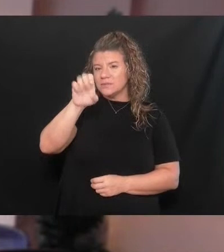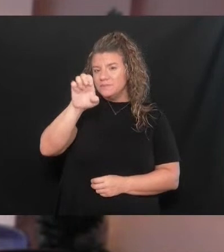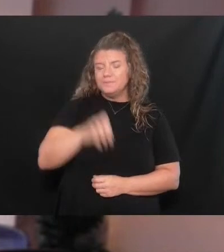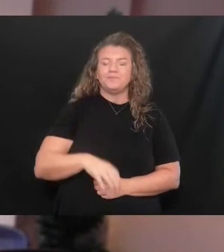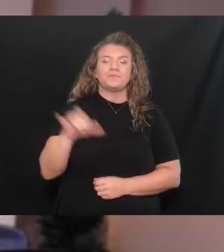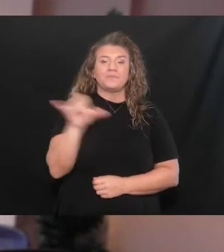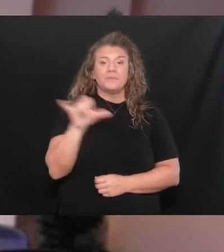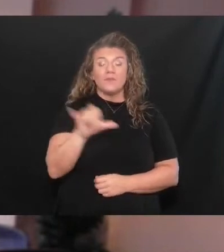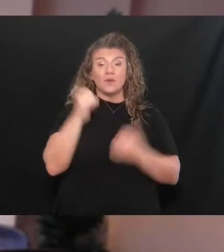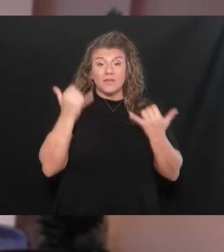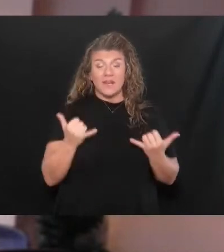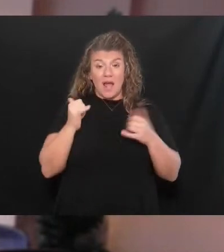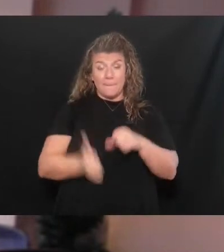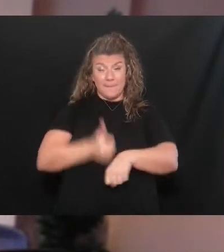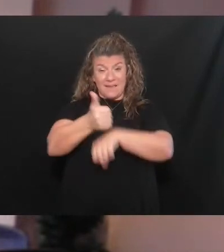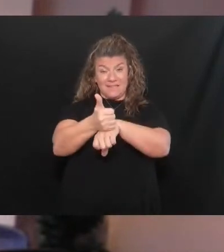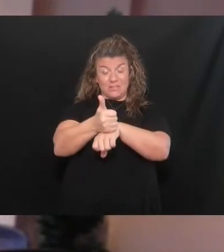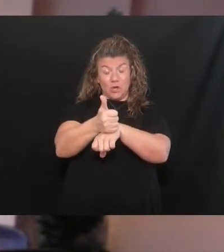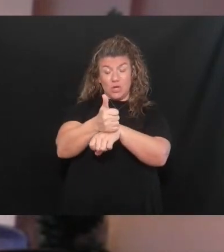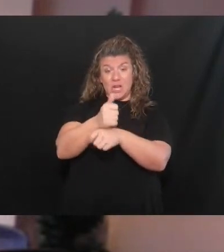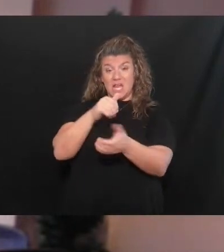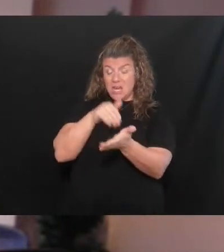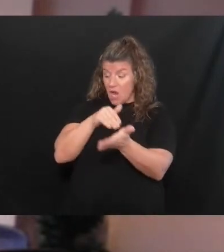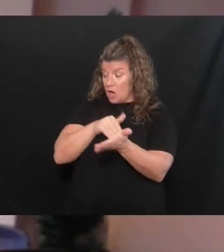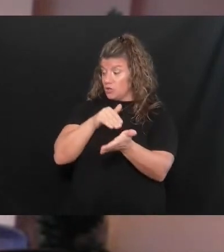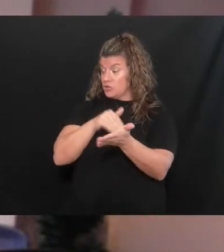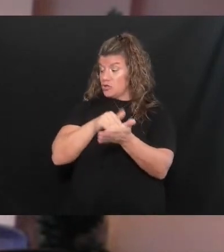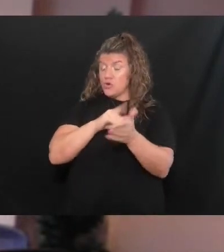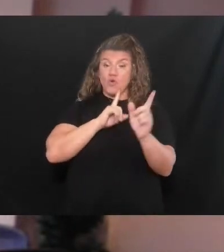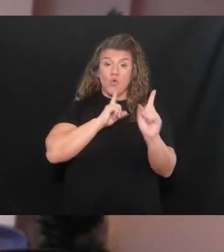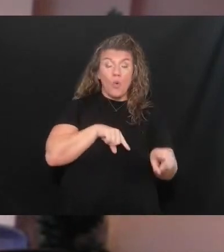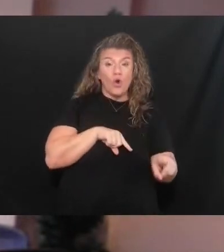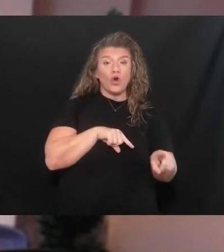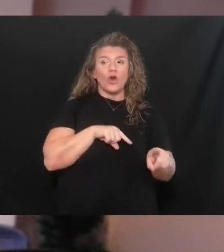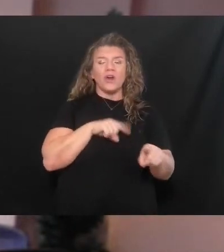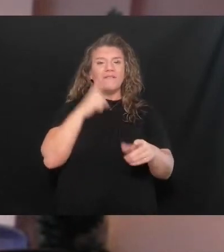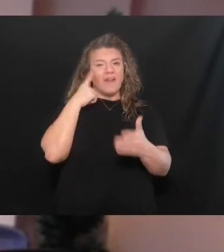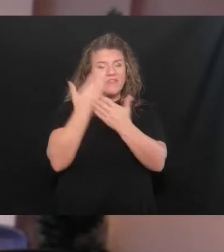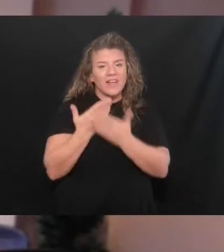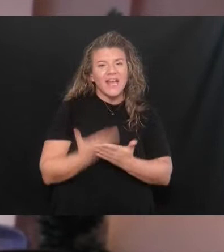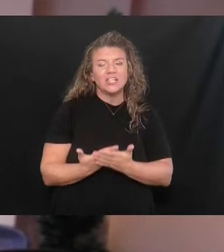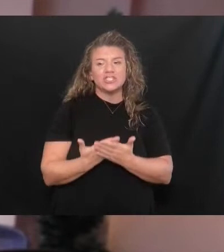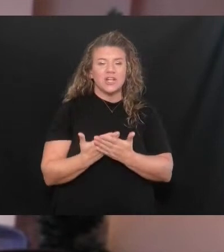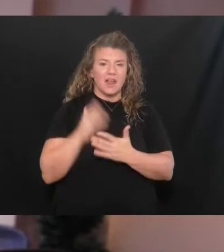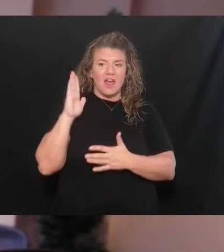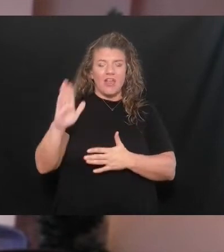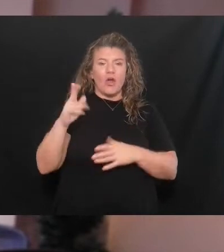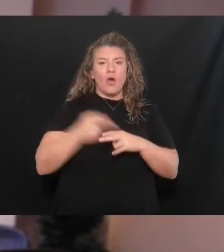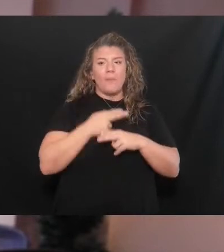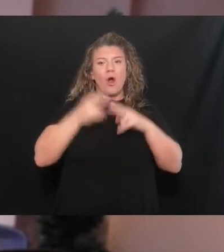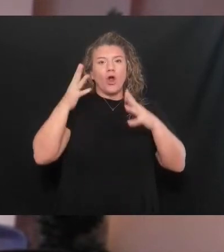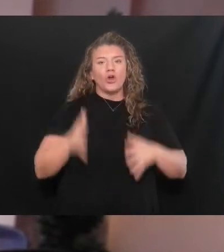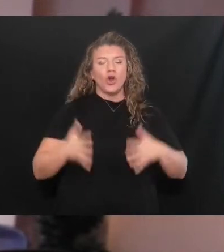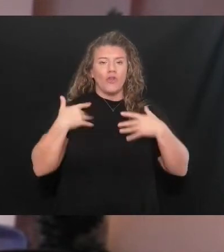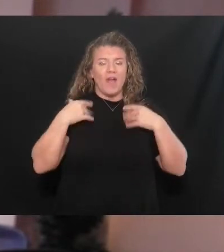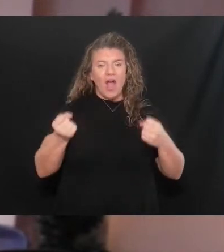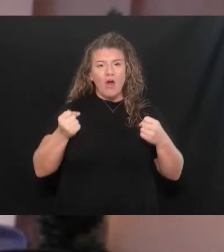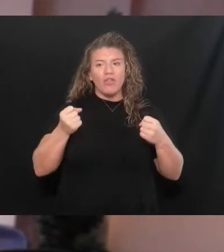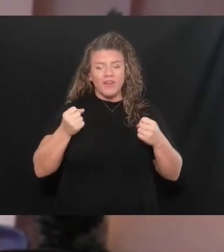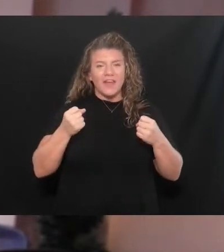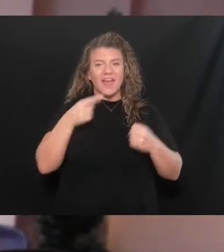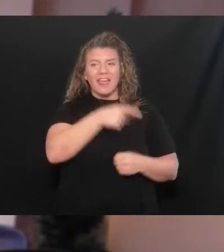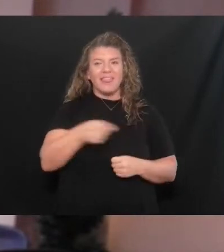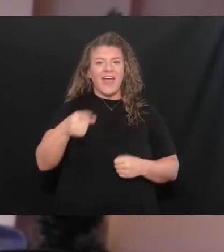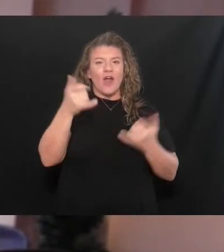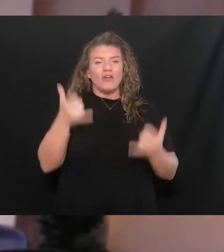now based on doctors' order and verification by their department or their health ministry, that they are